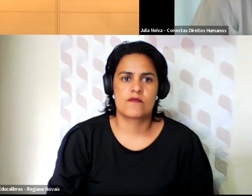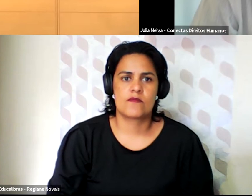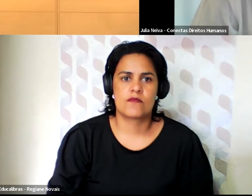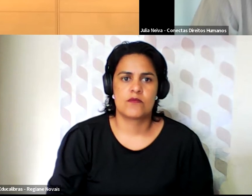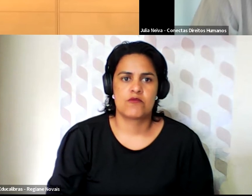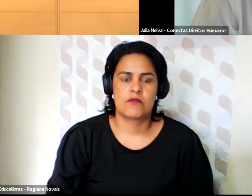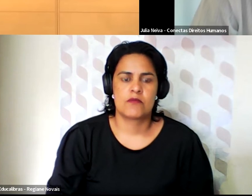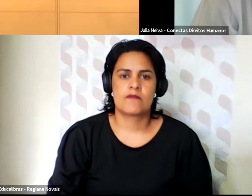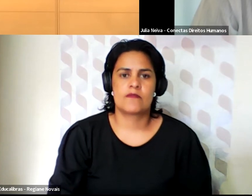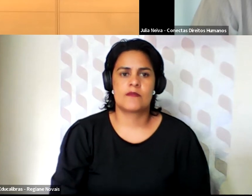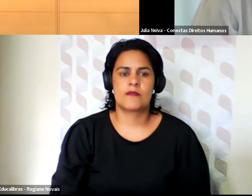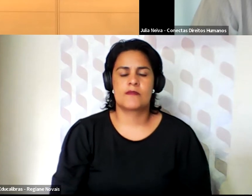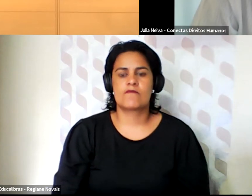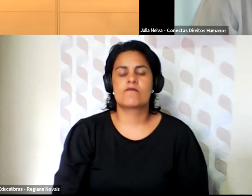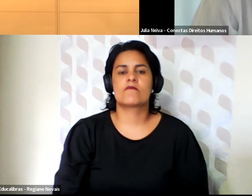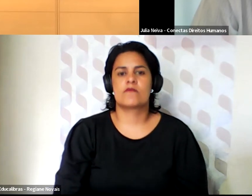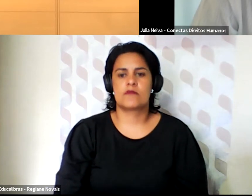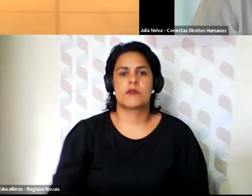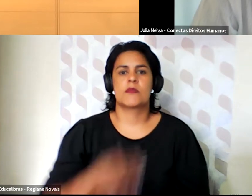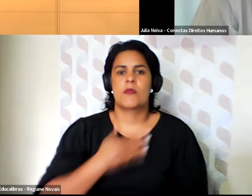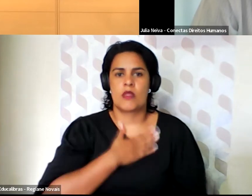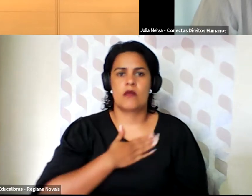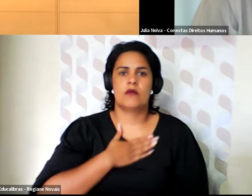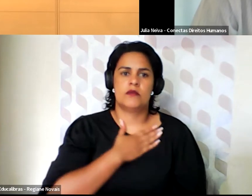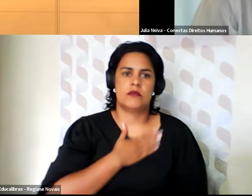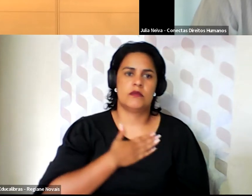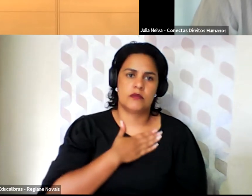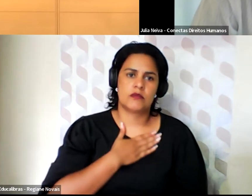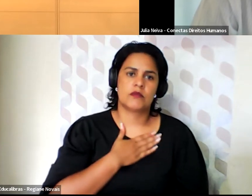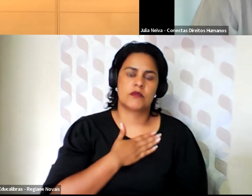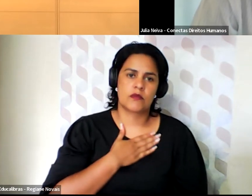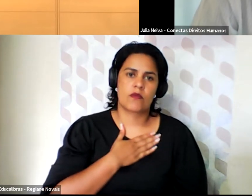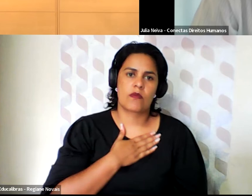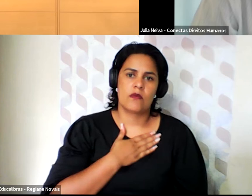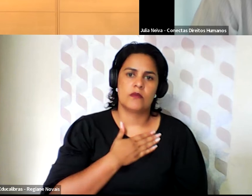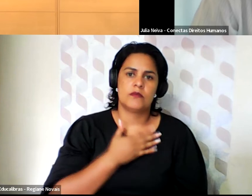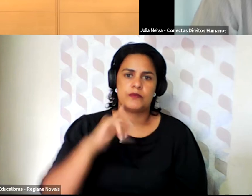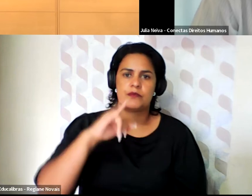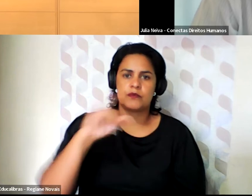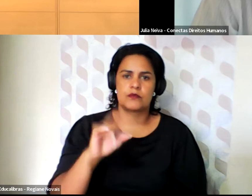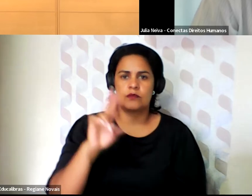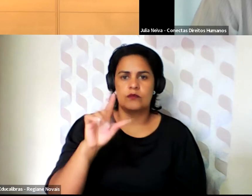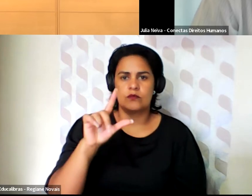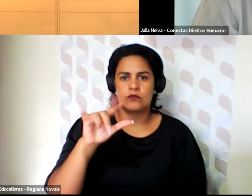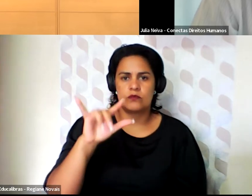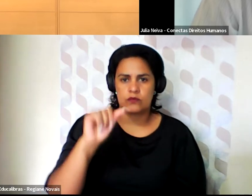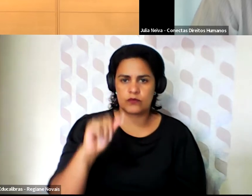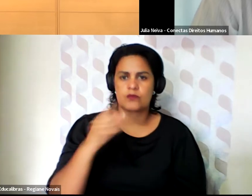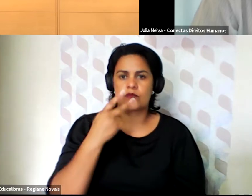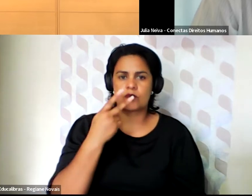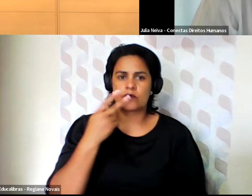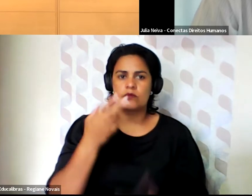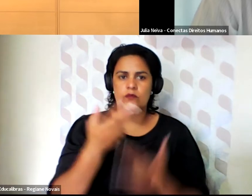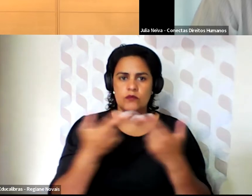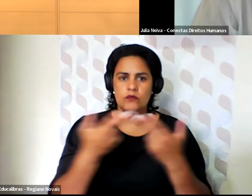Julia, Carlos, Jose Antonio, Ana. It's a real great pleasure to have this occasion to discuss,